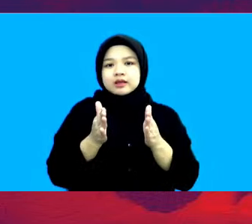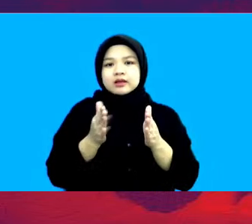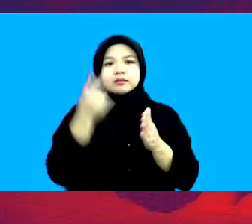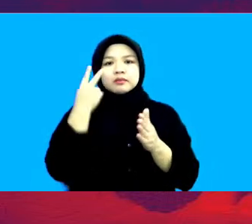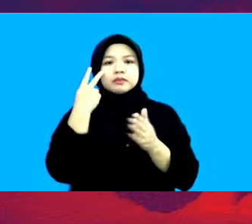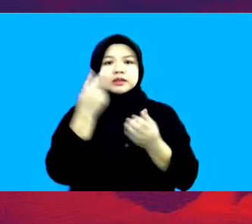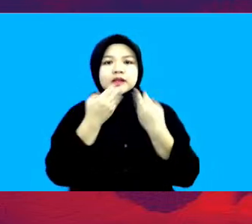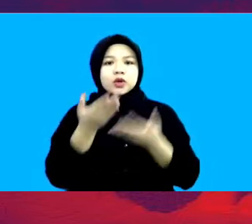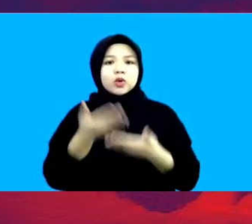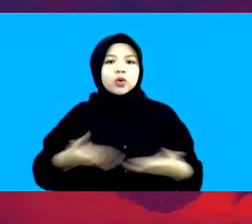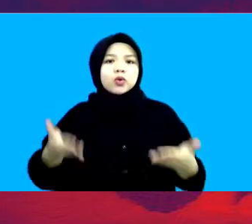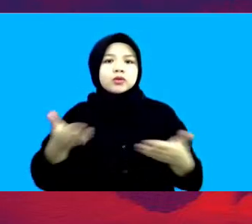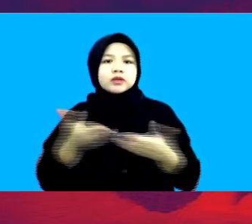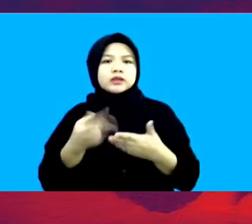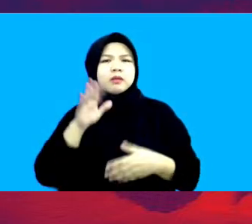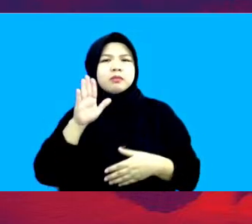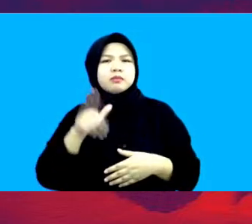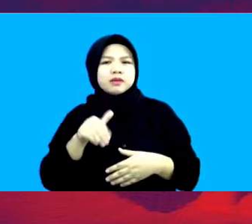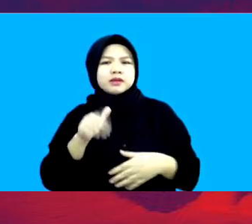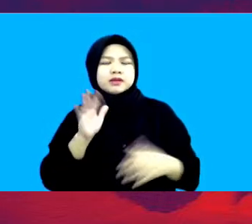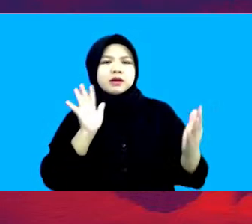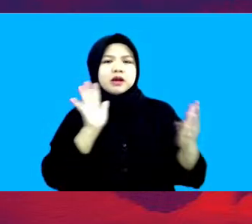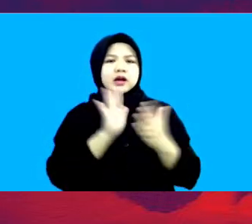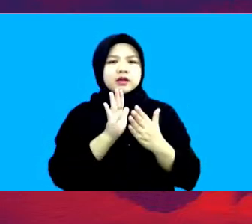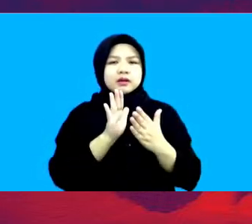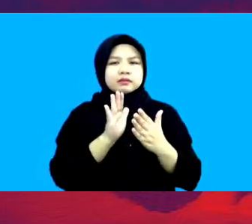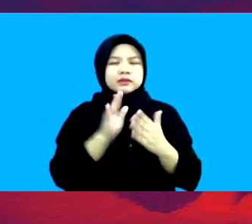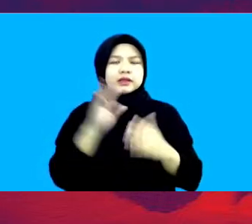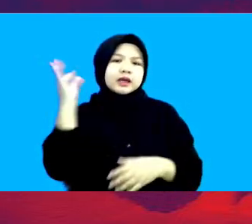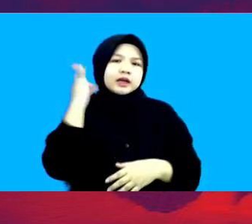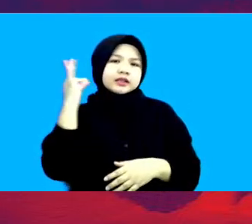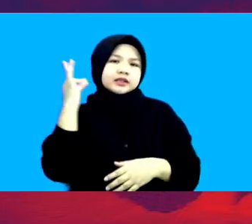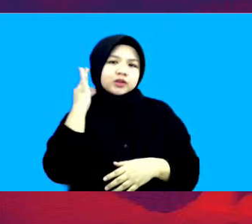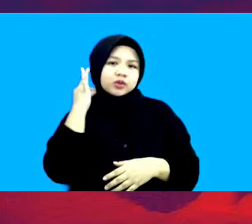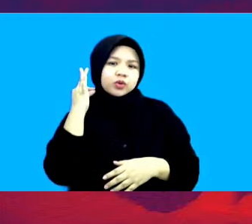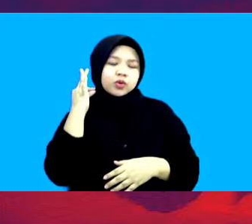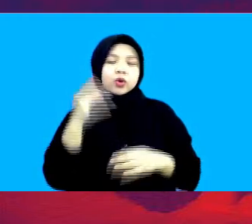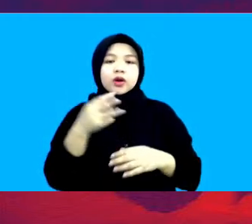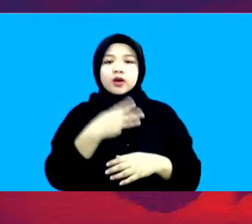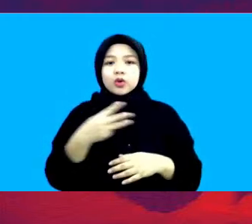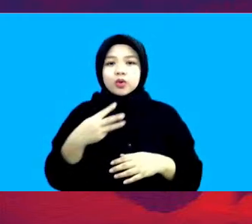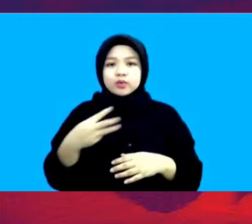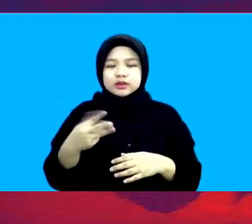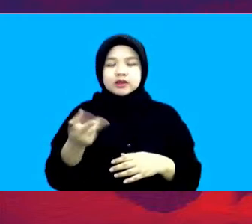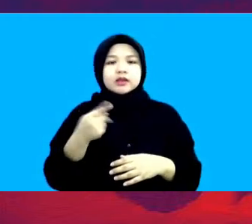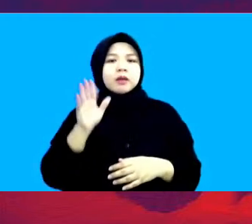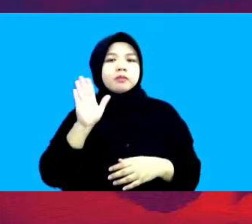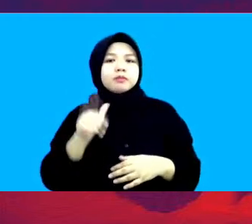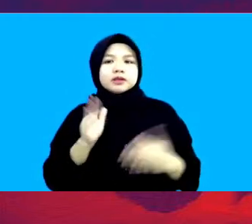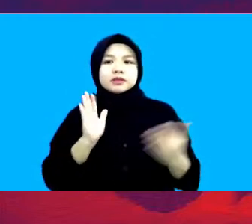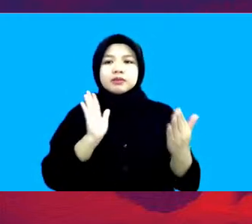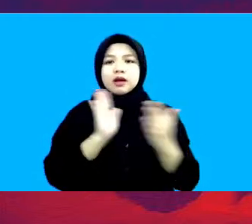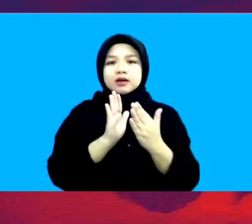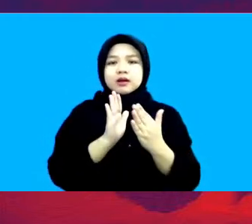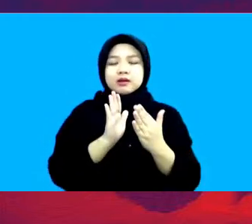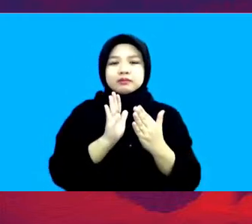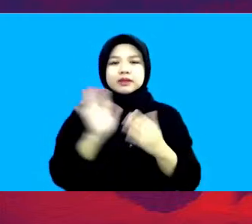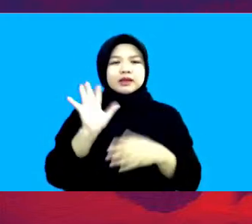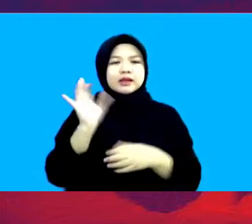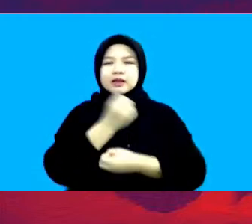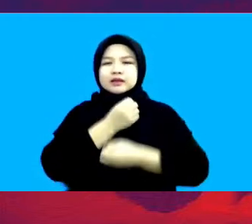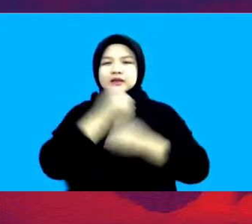still facing this big risk macroeconomically. We are still facing uncertainty in the global